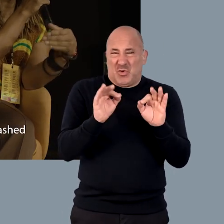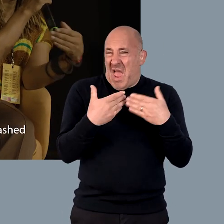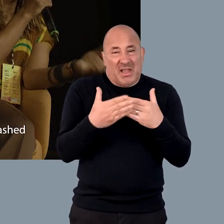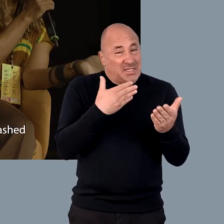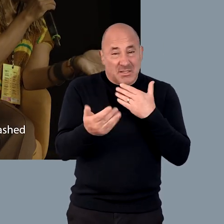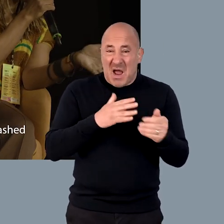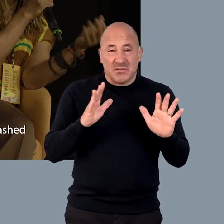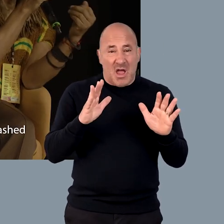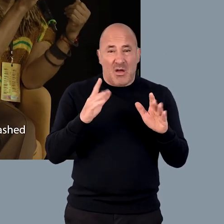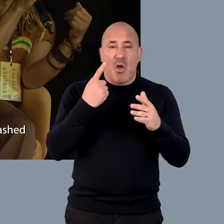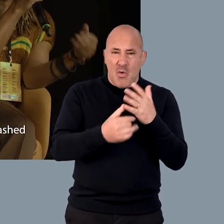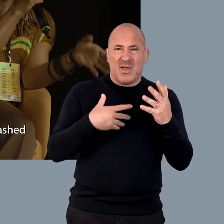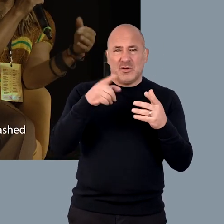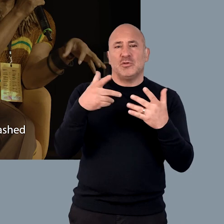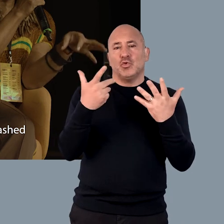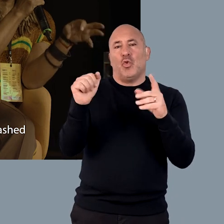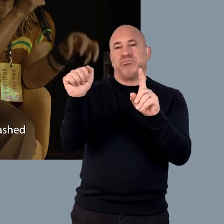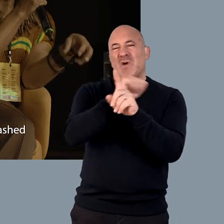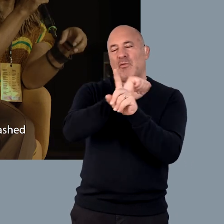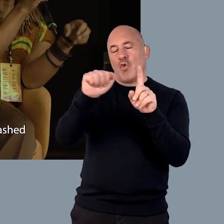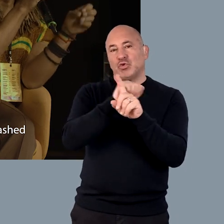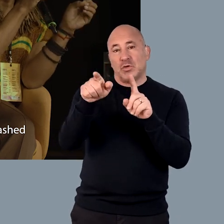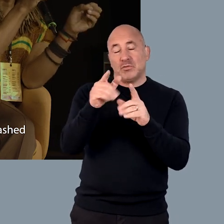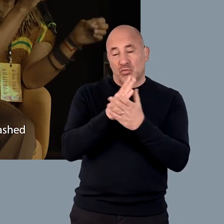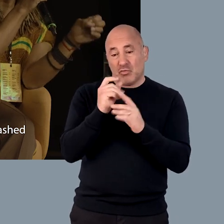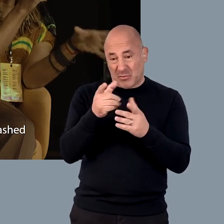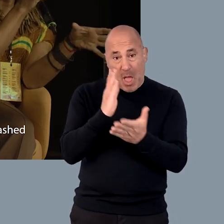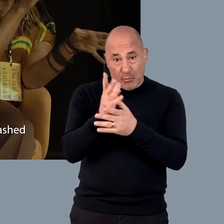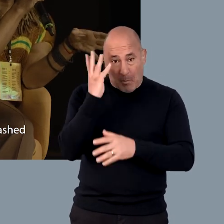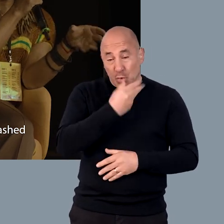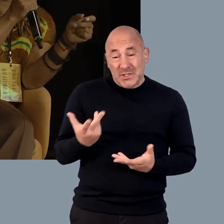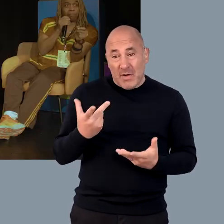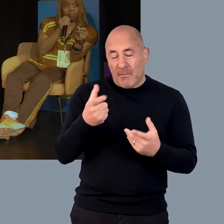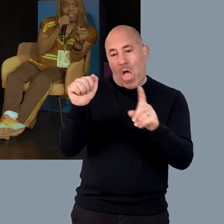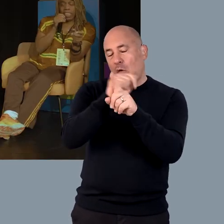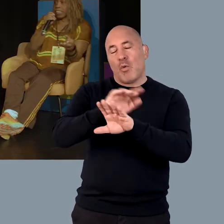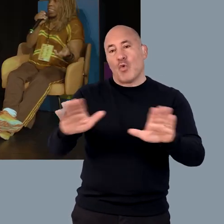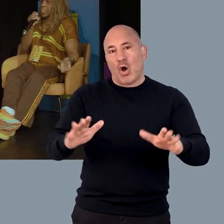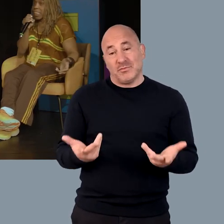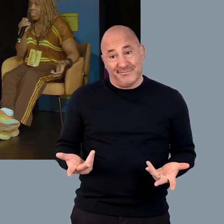class, So you're not to do anything except too brainwashed to realize just how beautiful you are